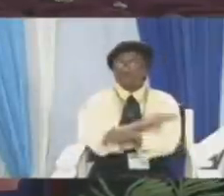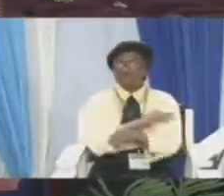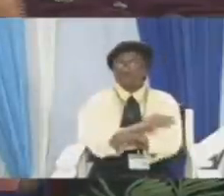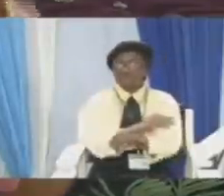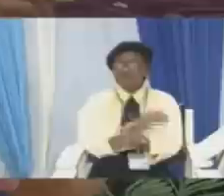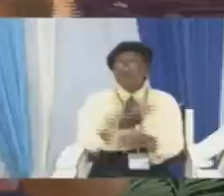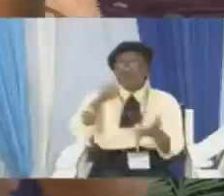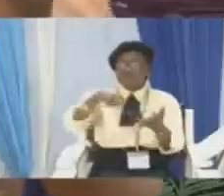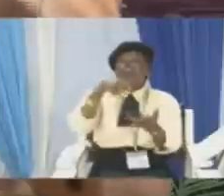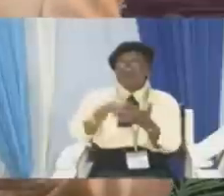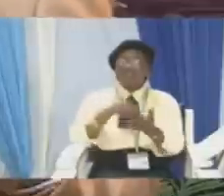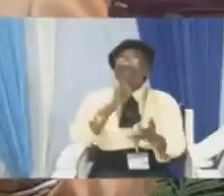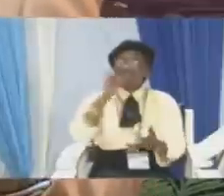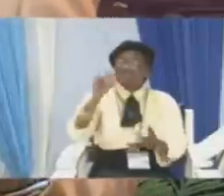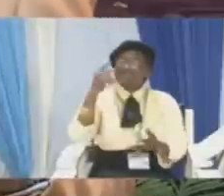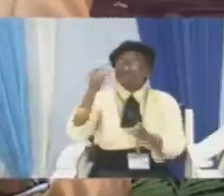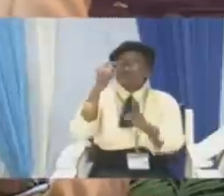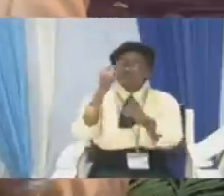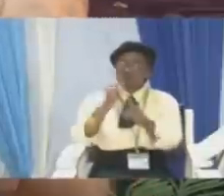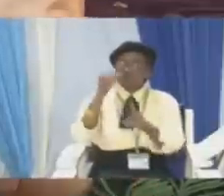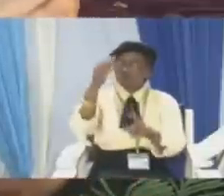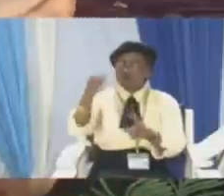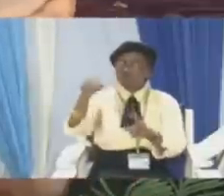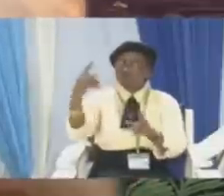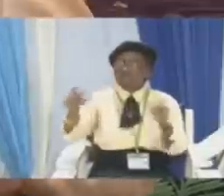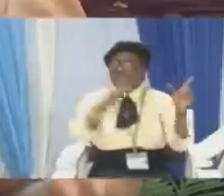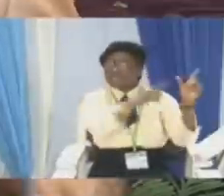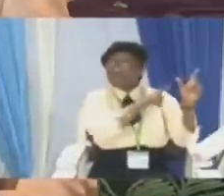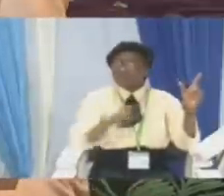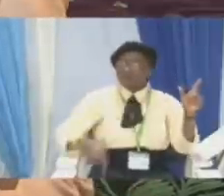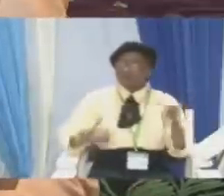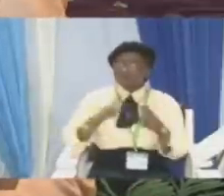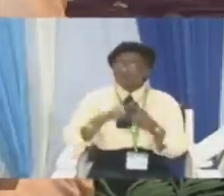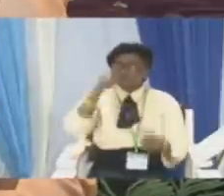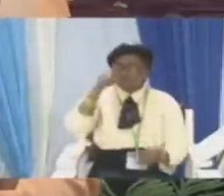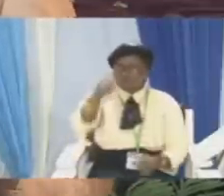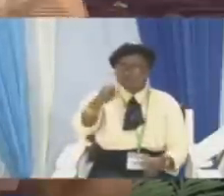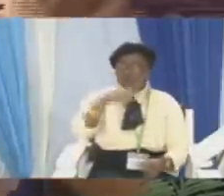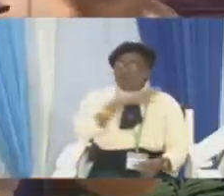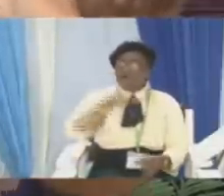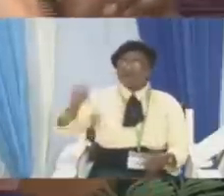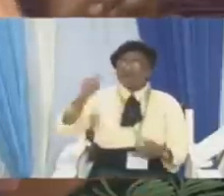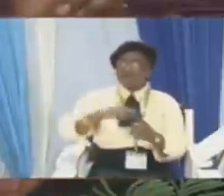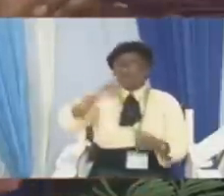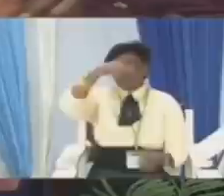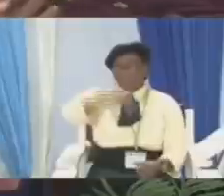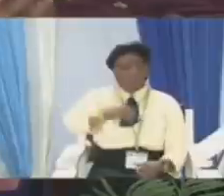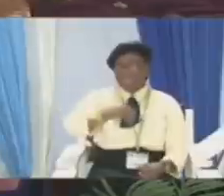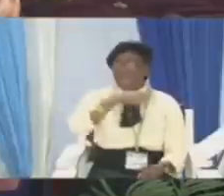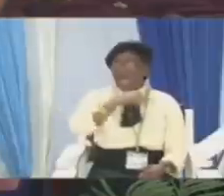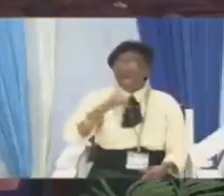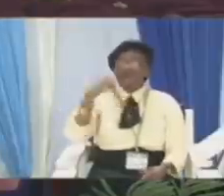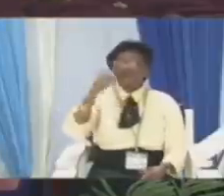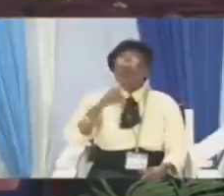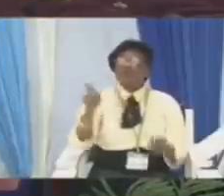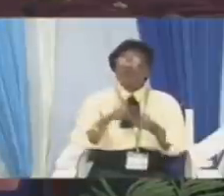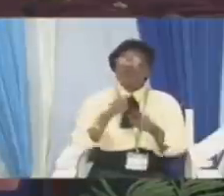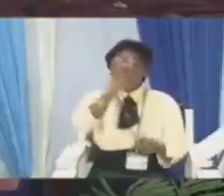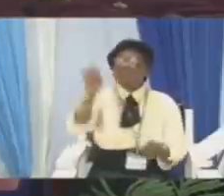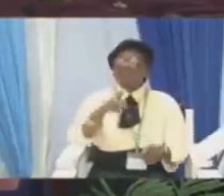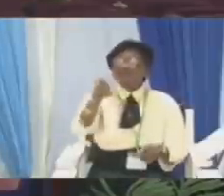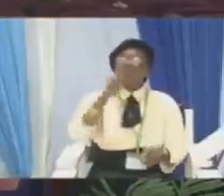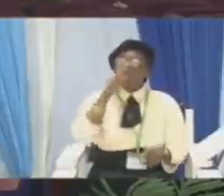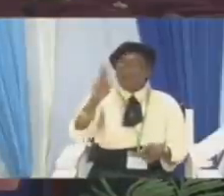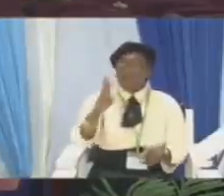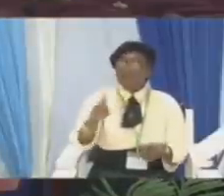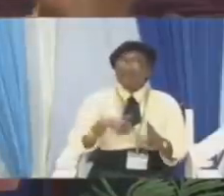This is the word of the Lord to you and to me. And whoever you are this night, this is the word of